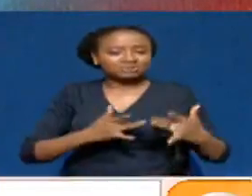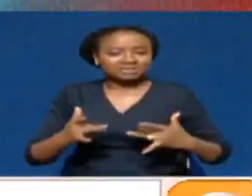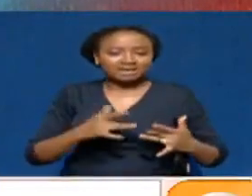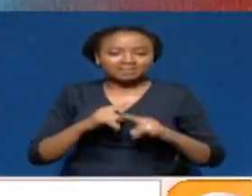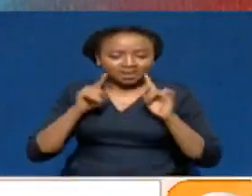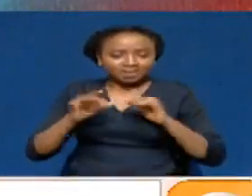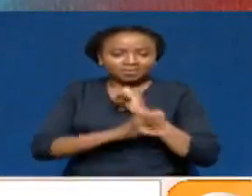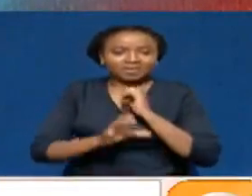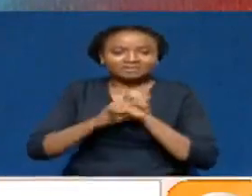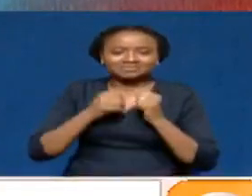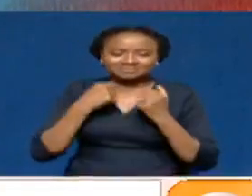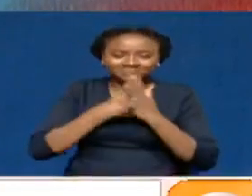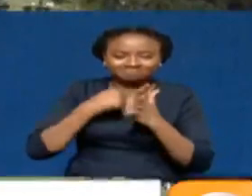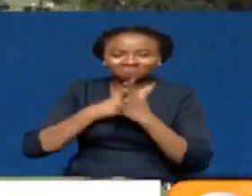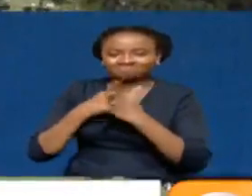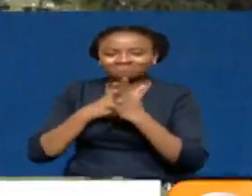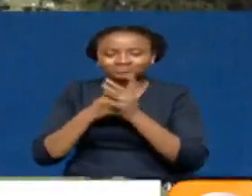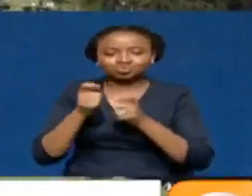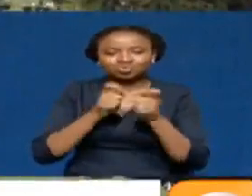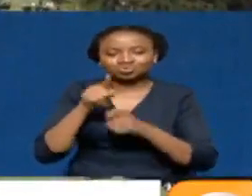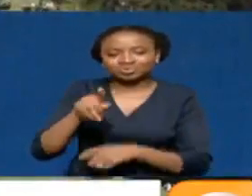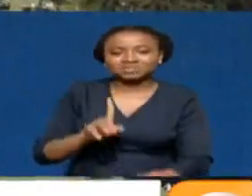to contain the virus.